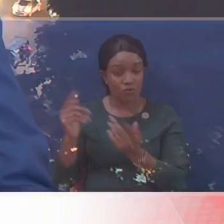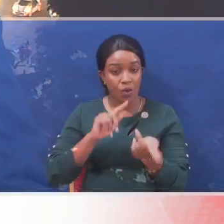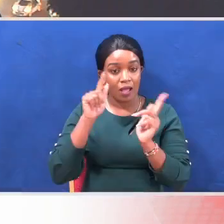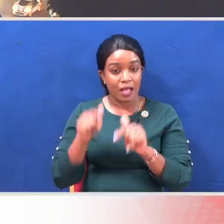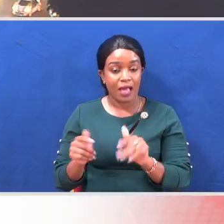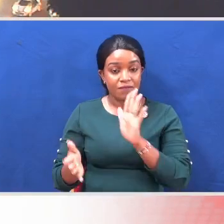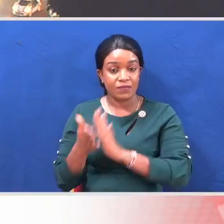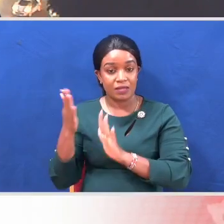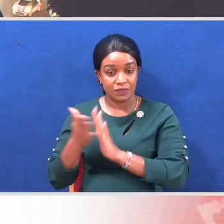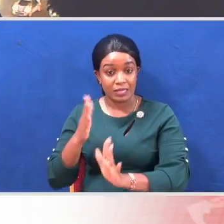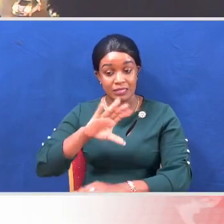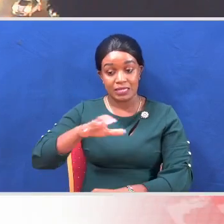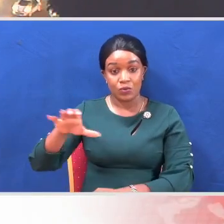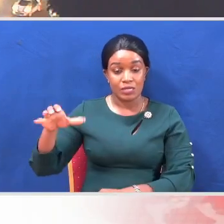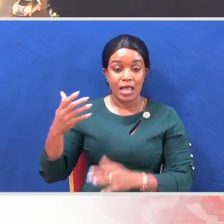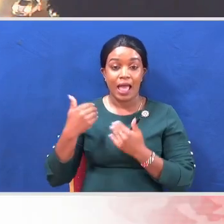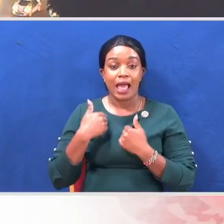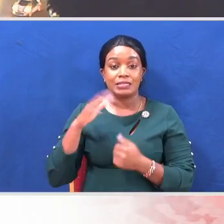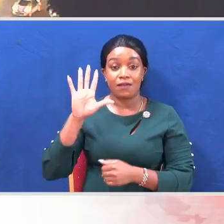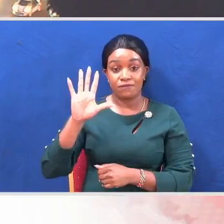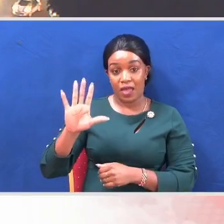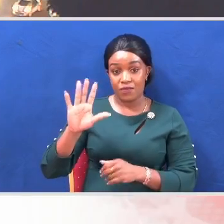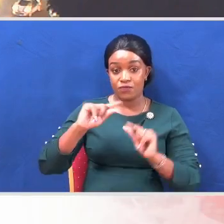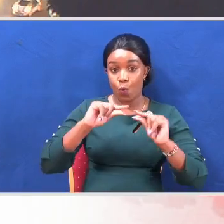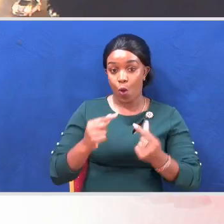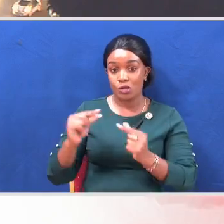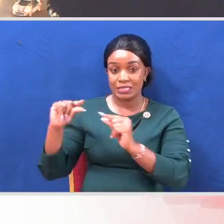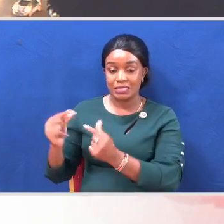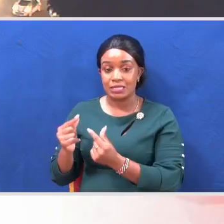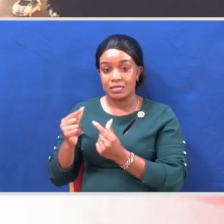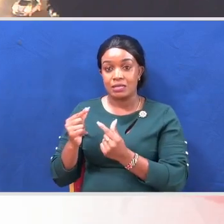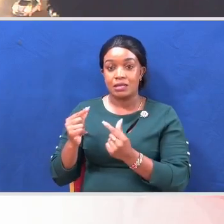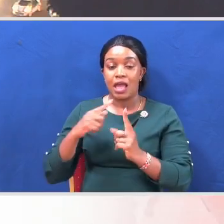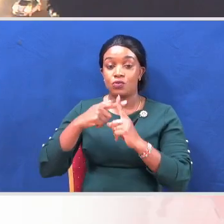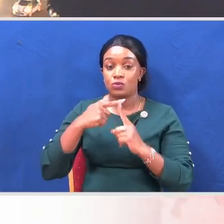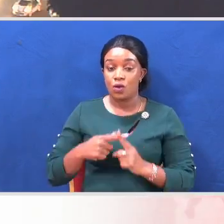numbers, the constituency has 5 wards, a total of 116 polling stations.